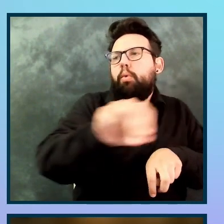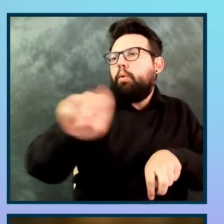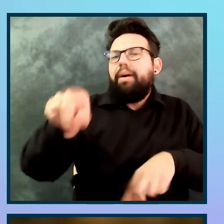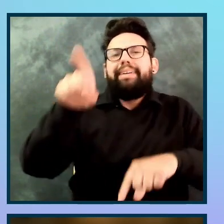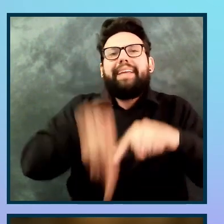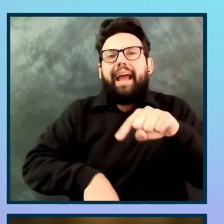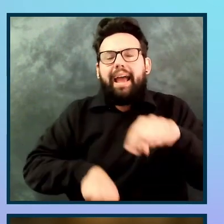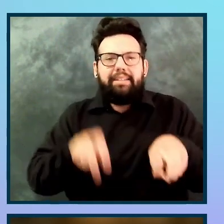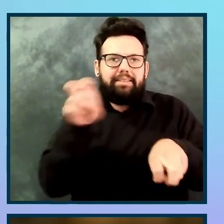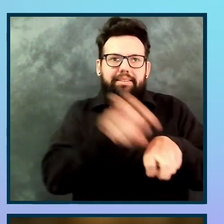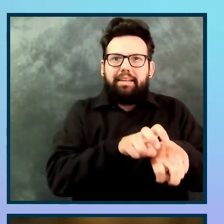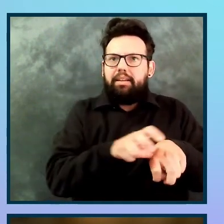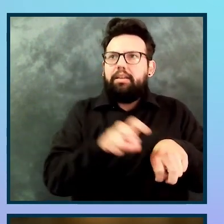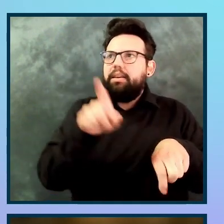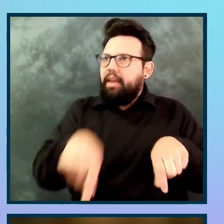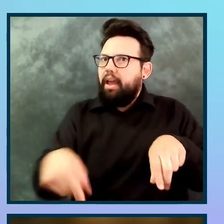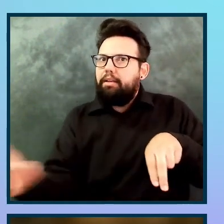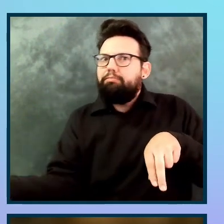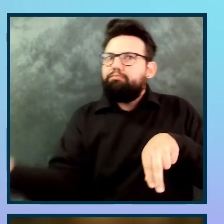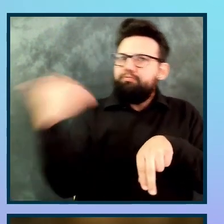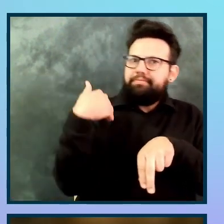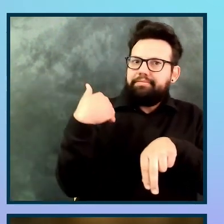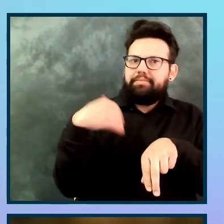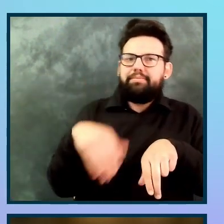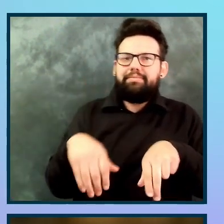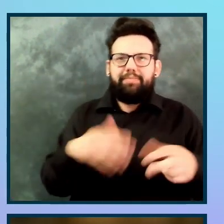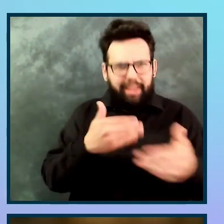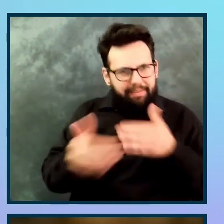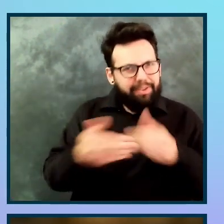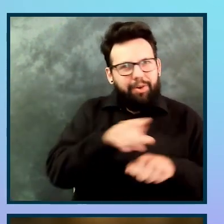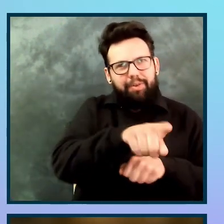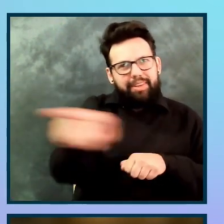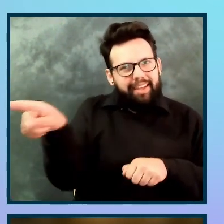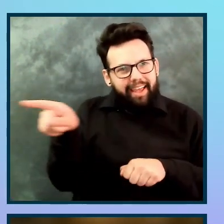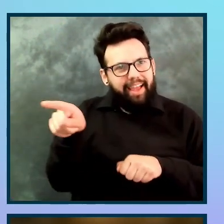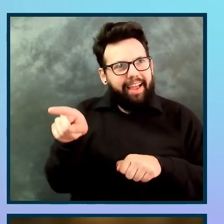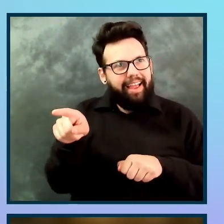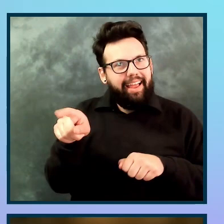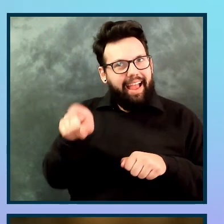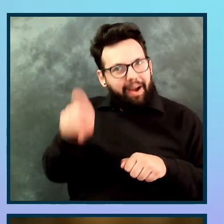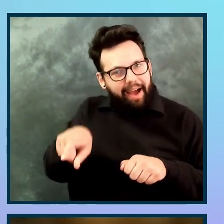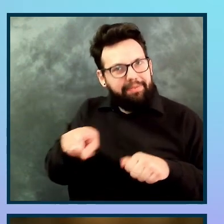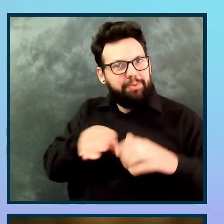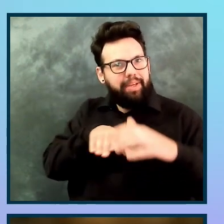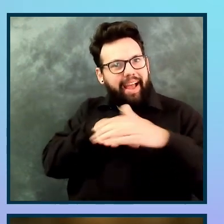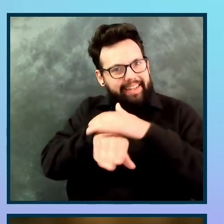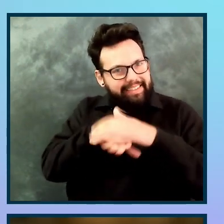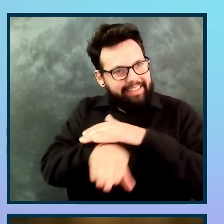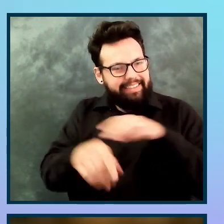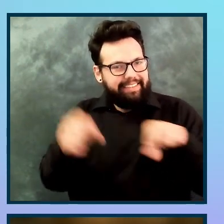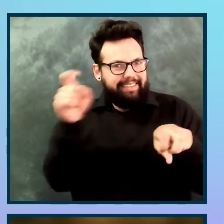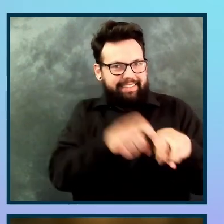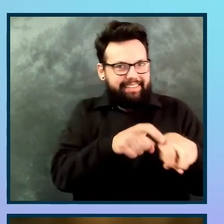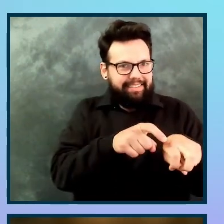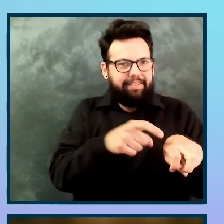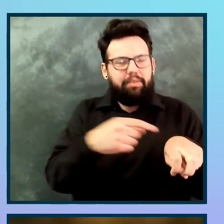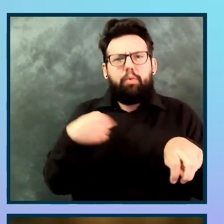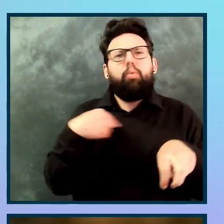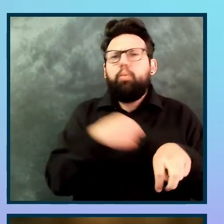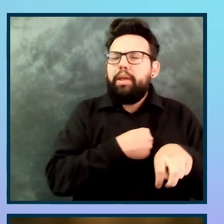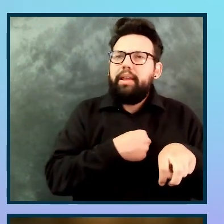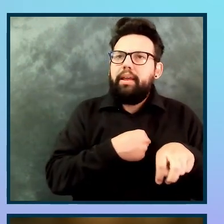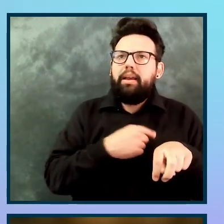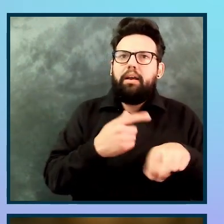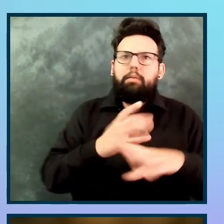to sit in it. And even though they need to sit in this chair, they need to be able to access the technology, we are creating that barrier